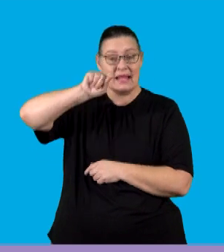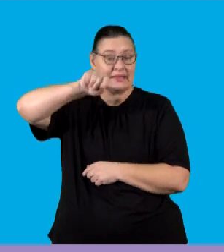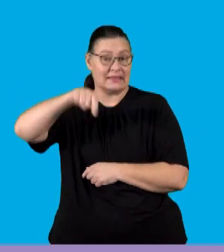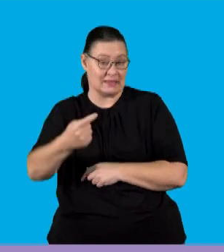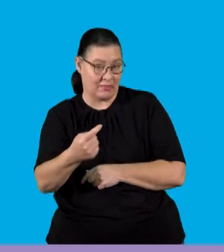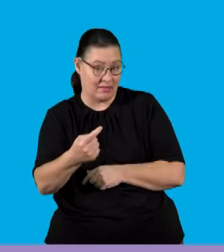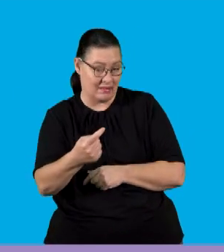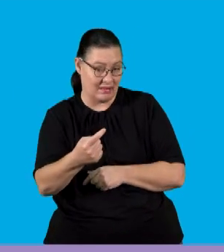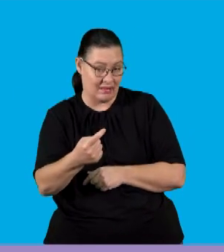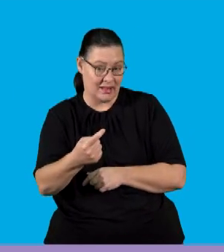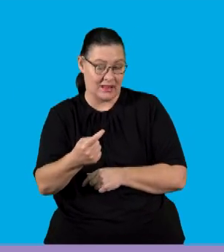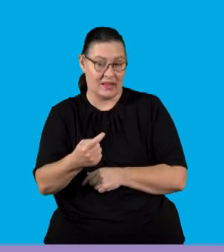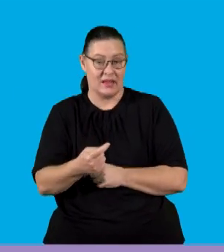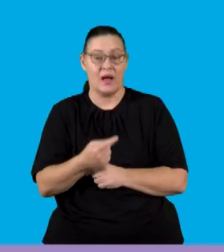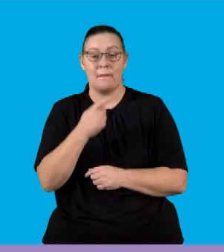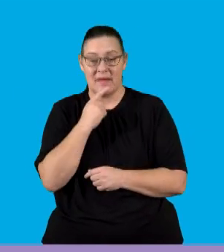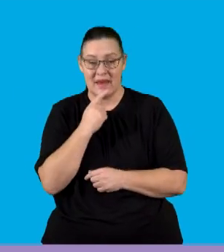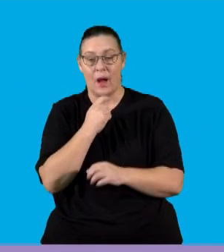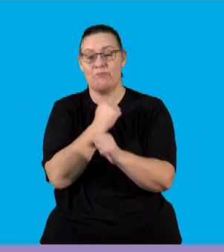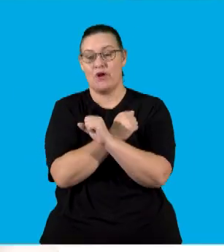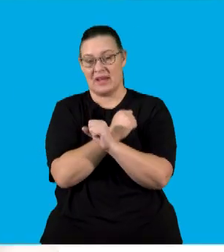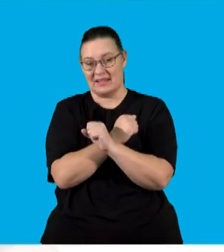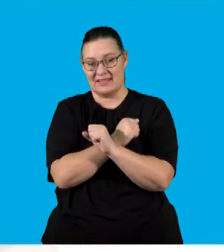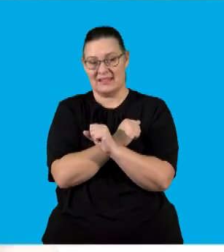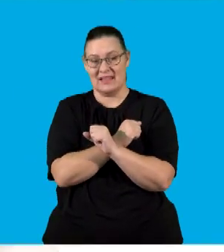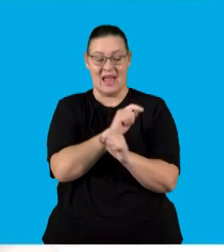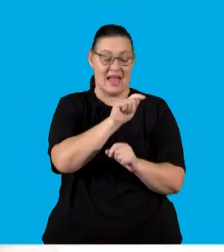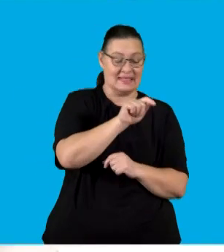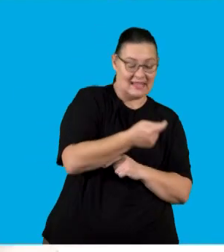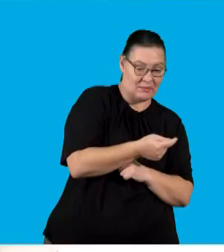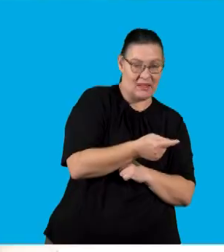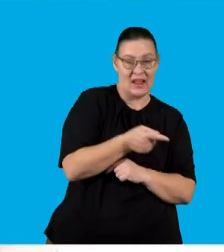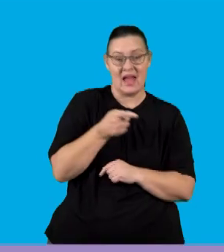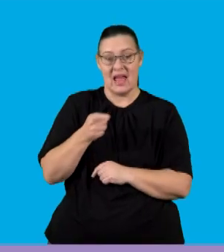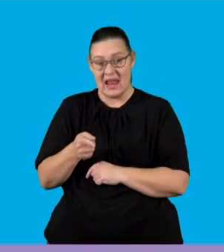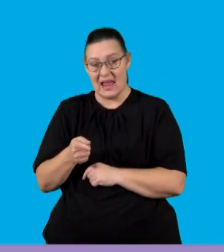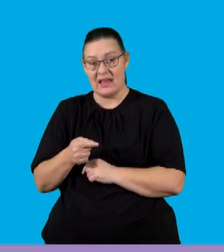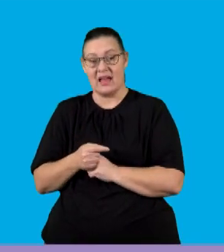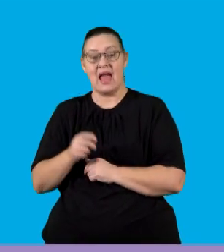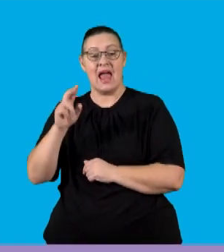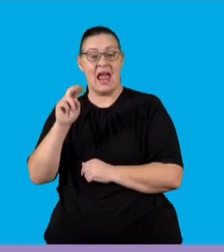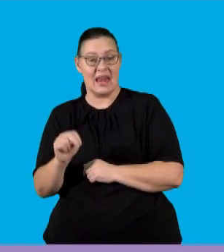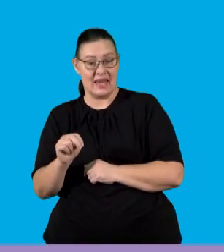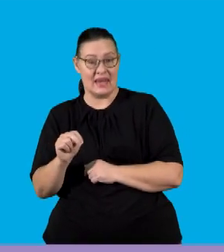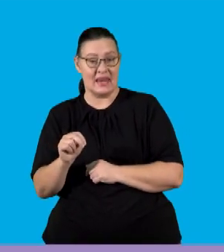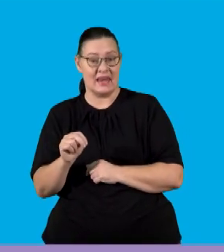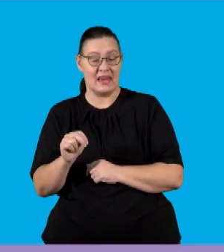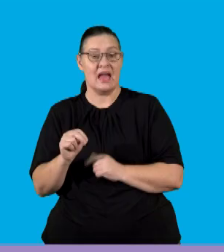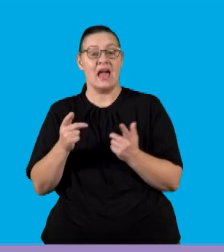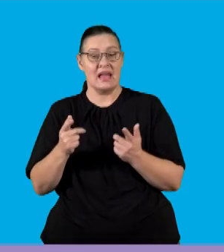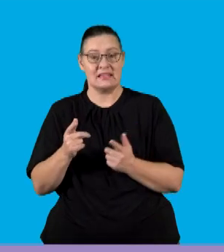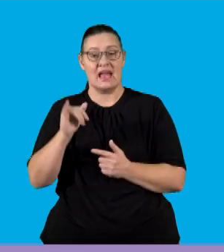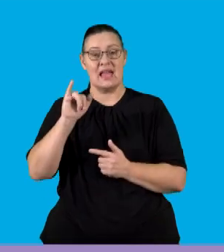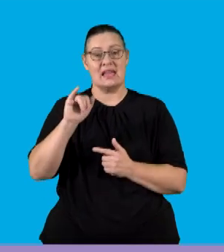we said that it is a product of between a decimal, and where n is an integer, and as we can